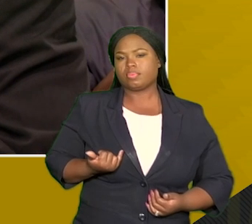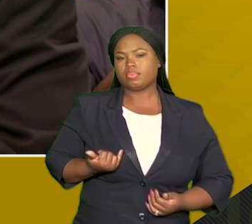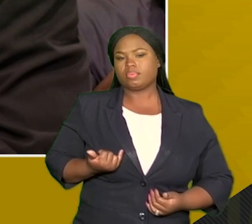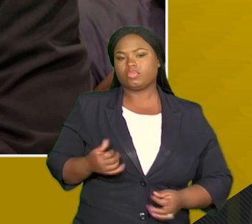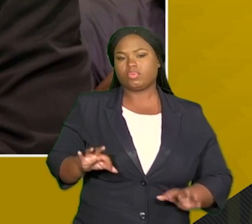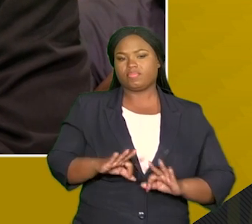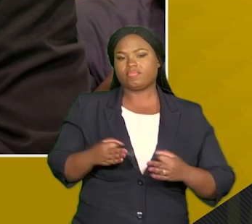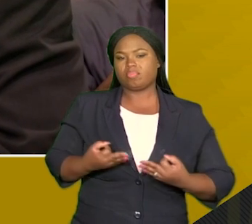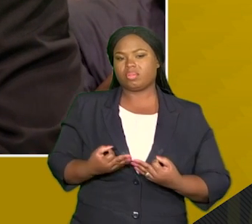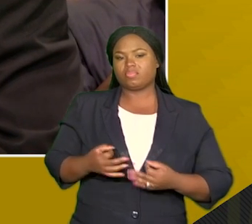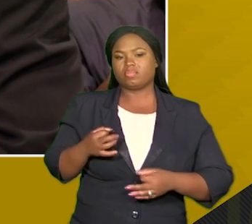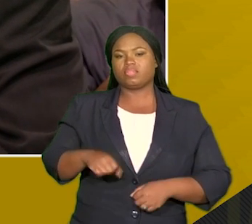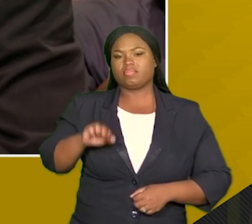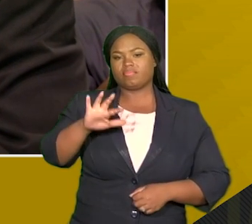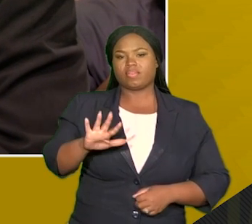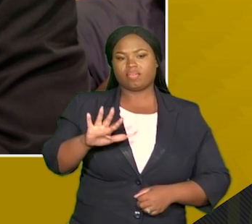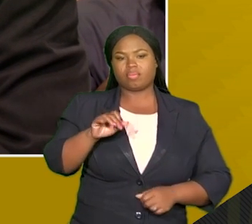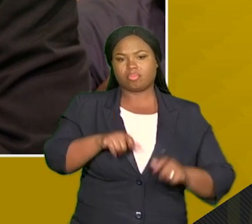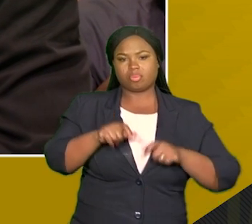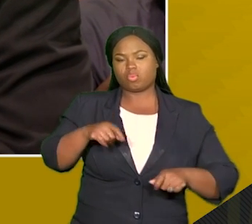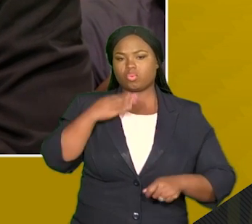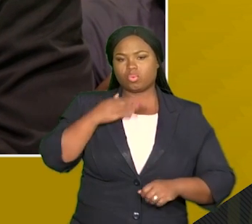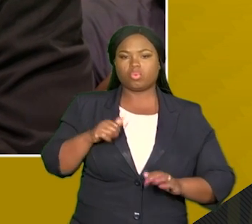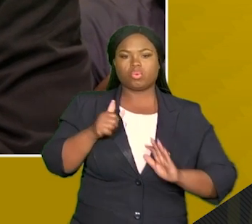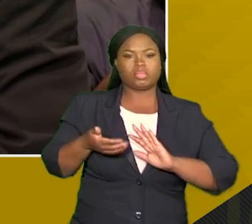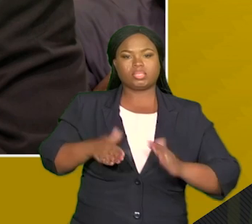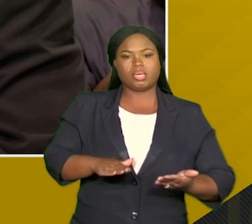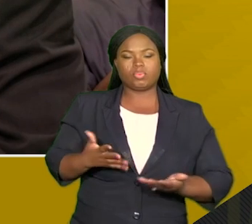on the families of the five officers killed in the Eastern Cape.